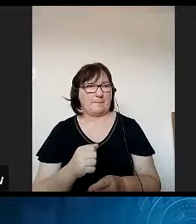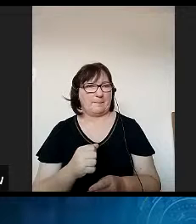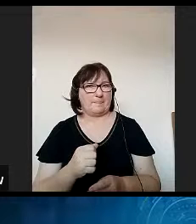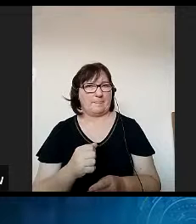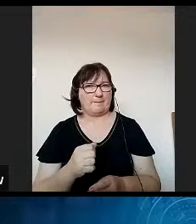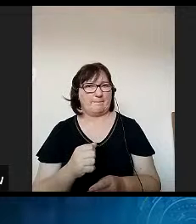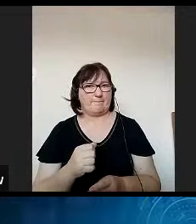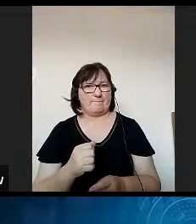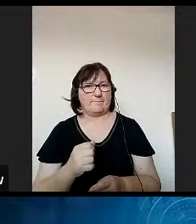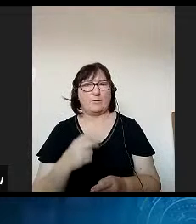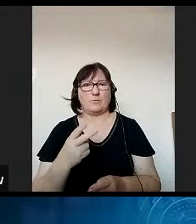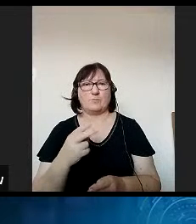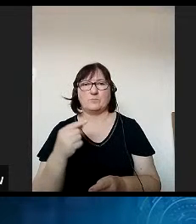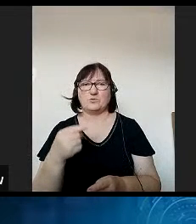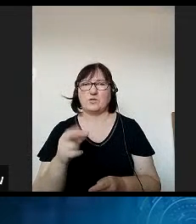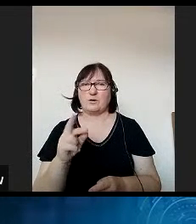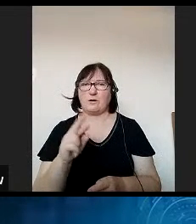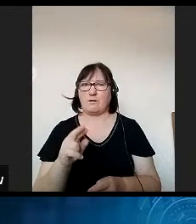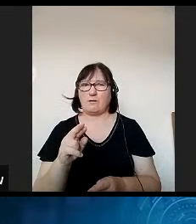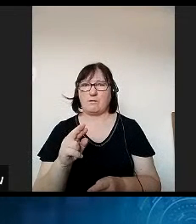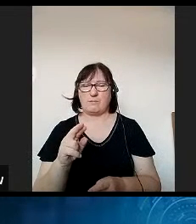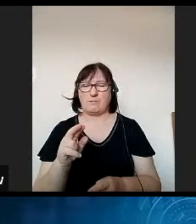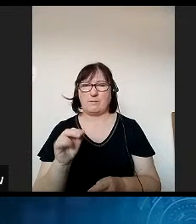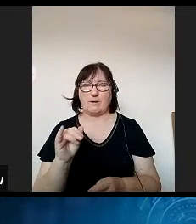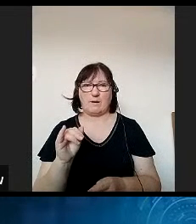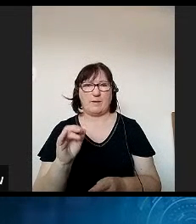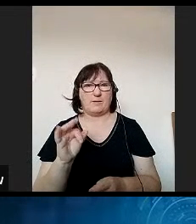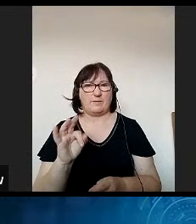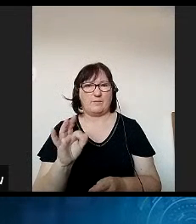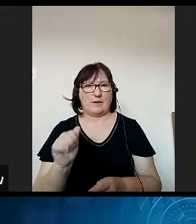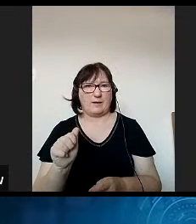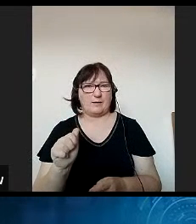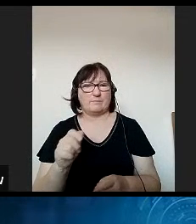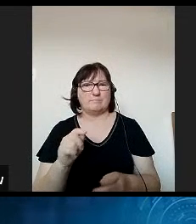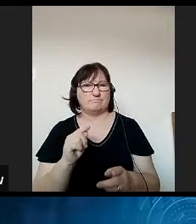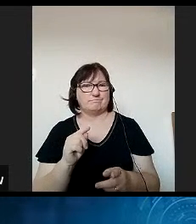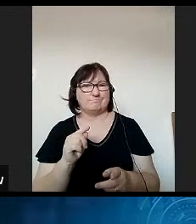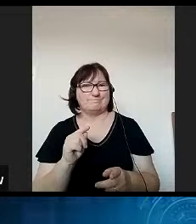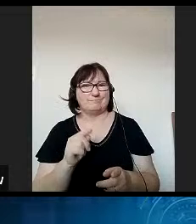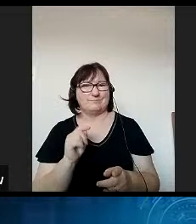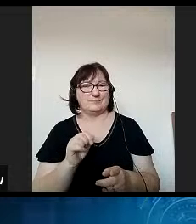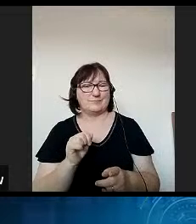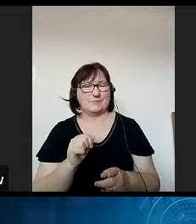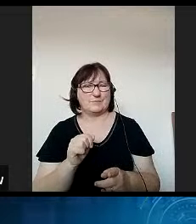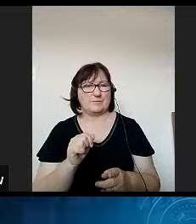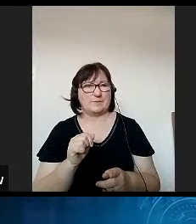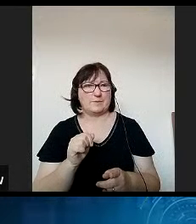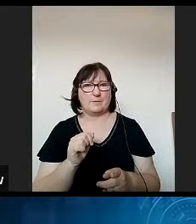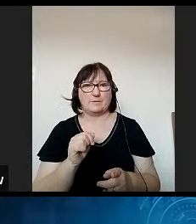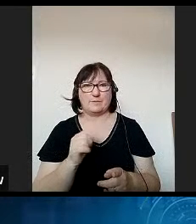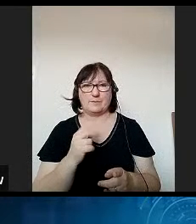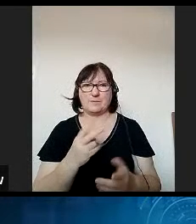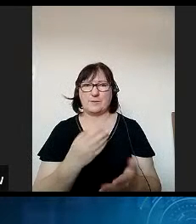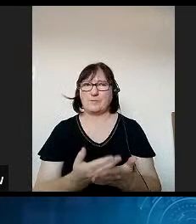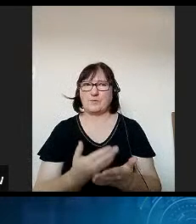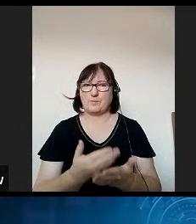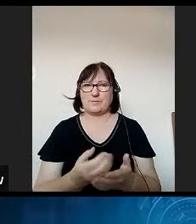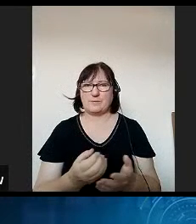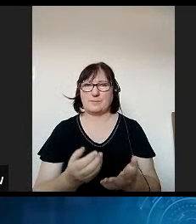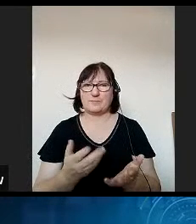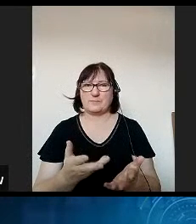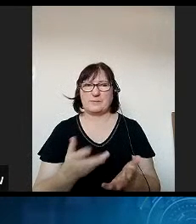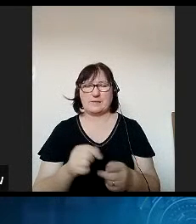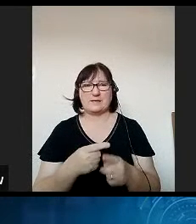GRI3A. Then in most cases, you will find that the product as presented are different